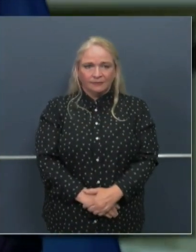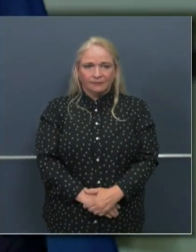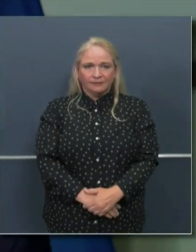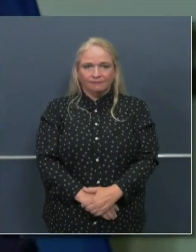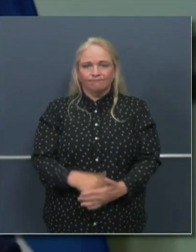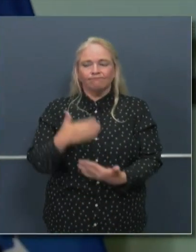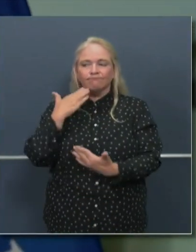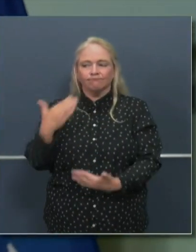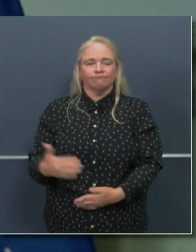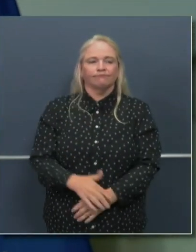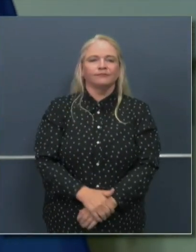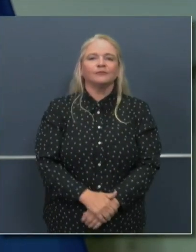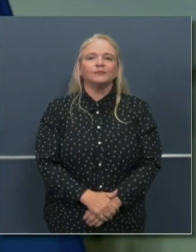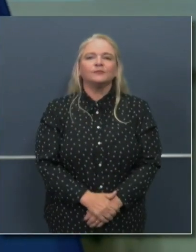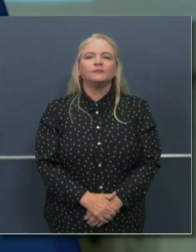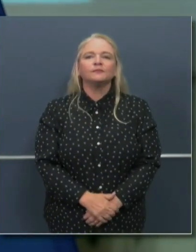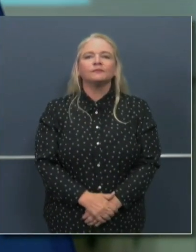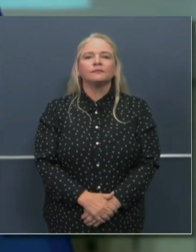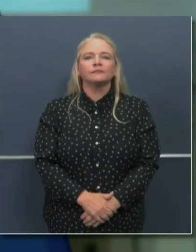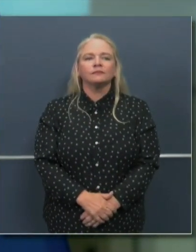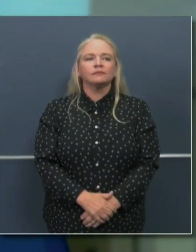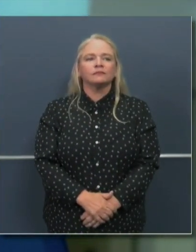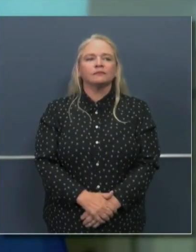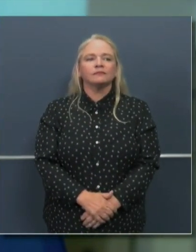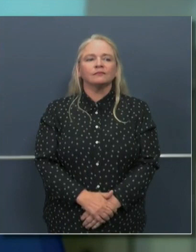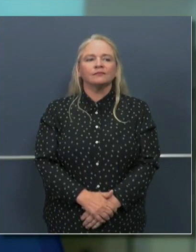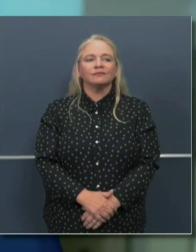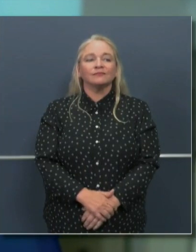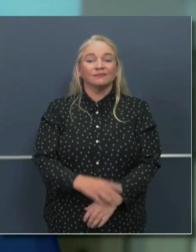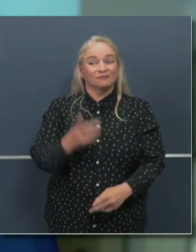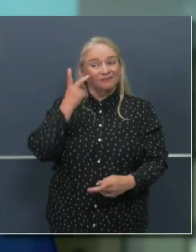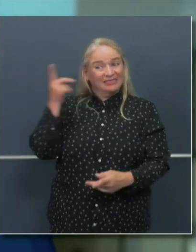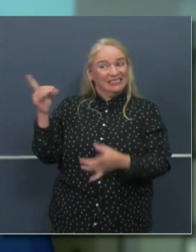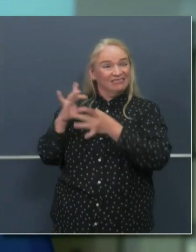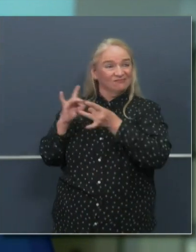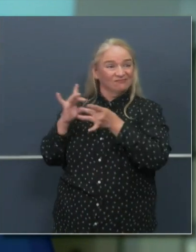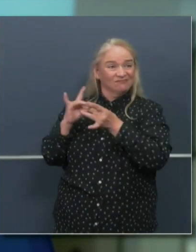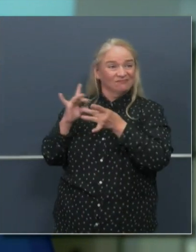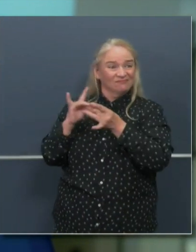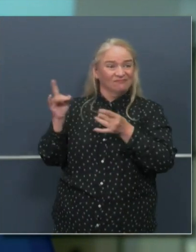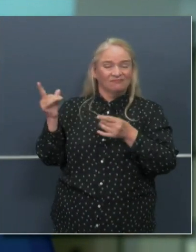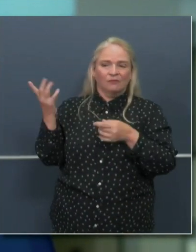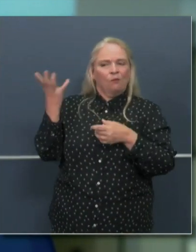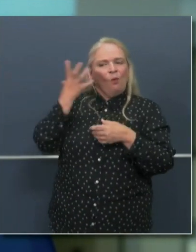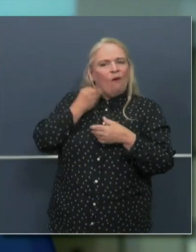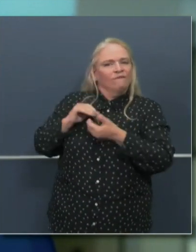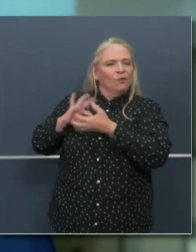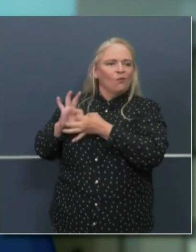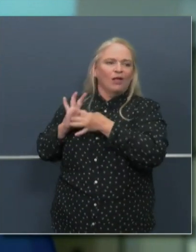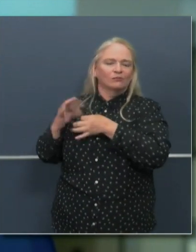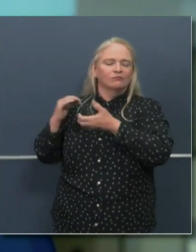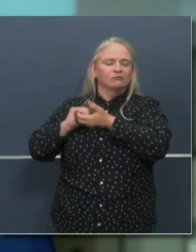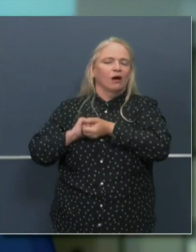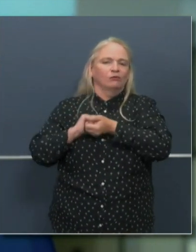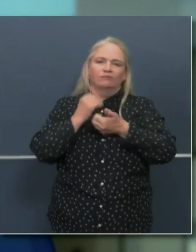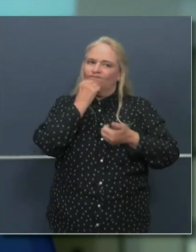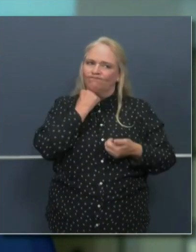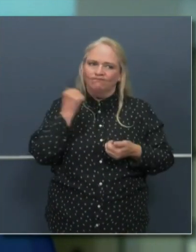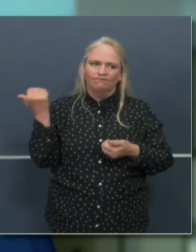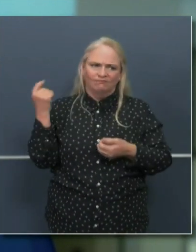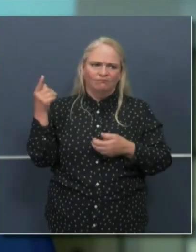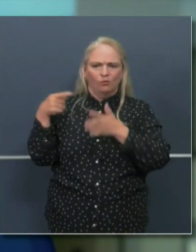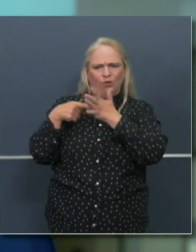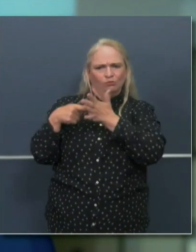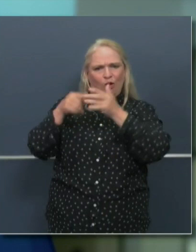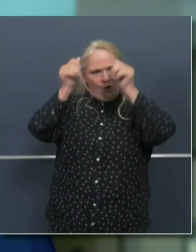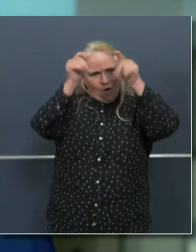Thank you. And as you can see, we have an outstanding partner and developed incredible partnerships at a regional level, local level, but